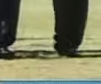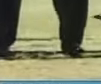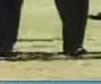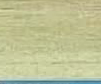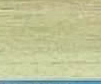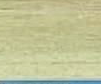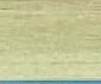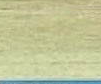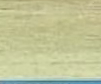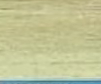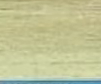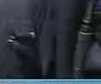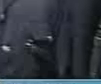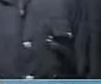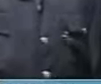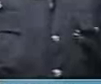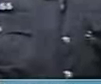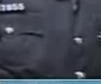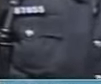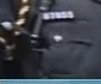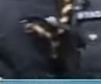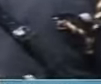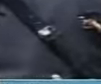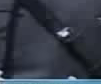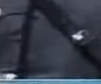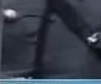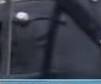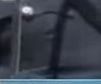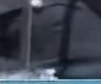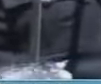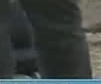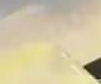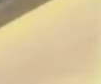Corrupt cops put on notice as police vetting begins tomorrow.